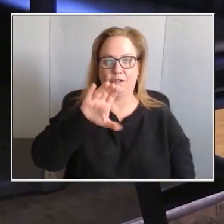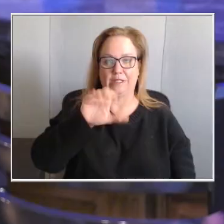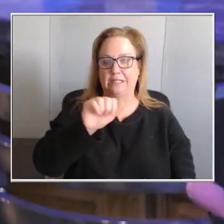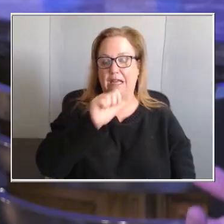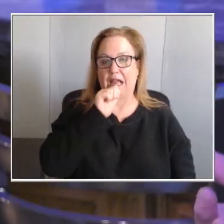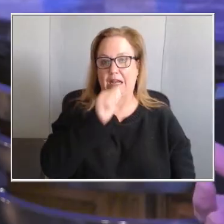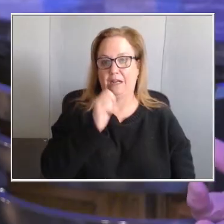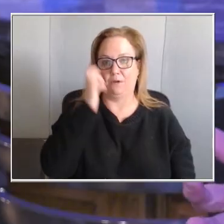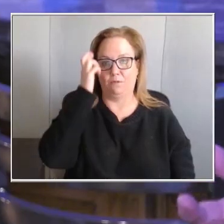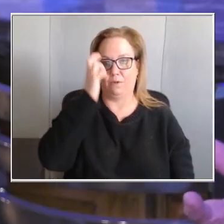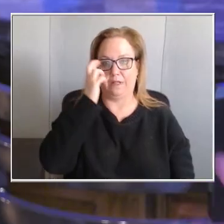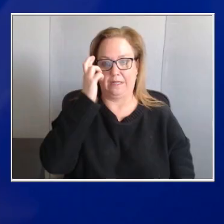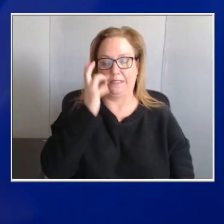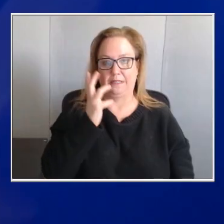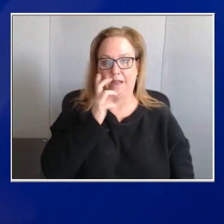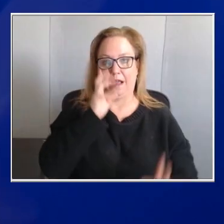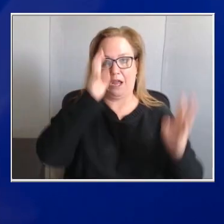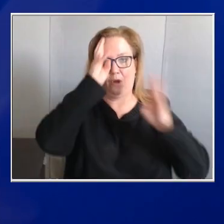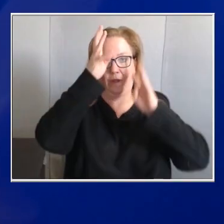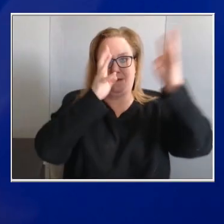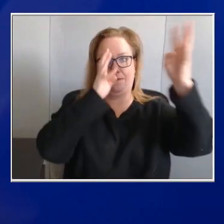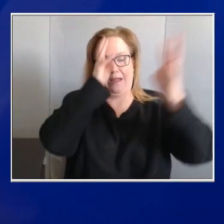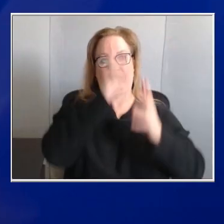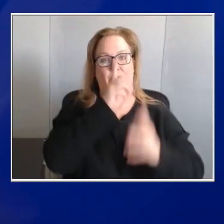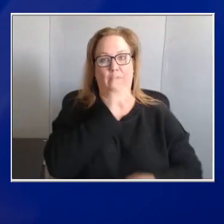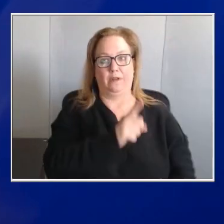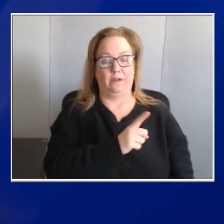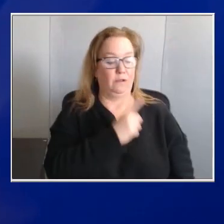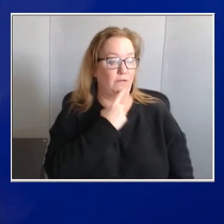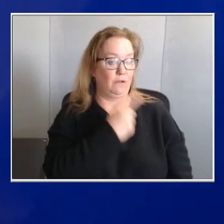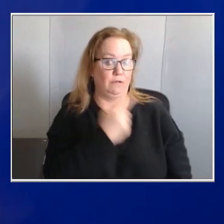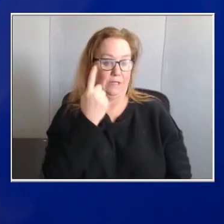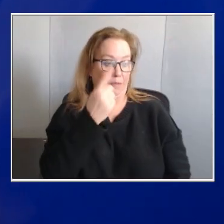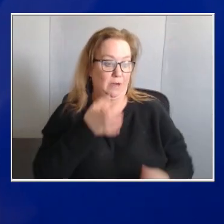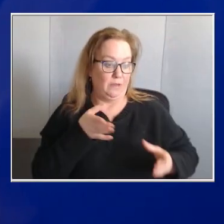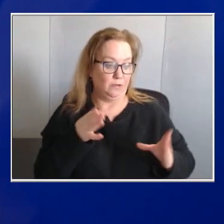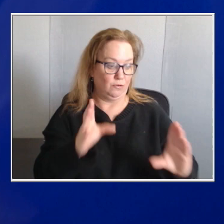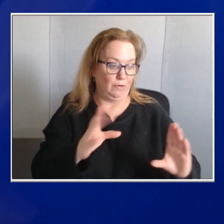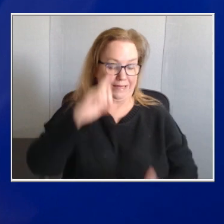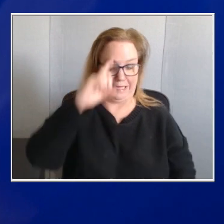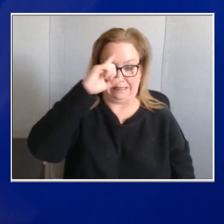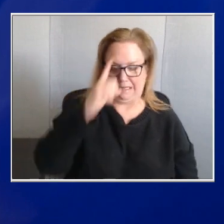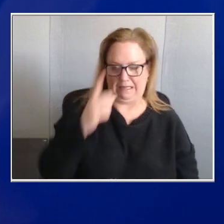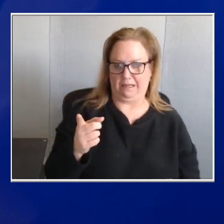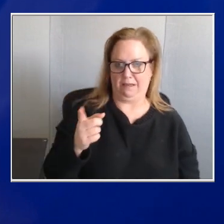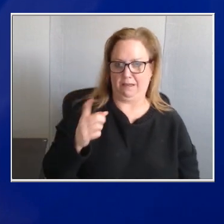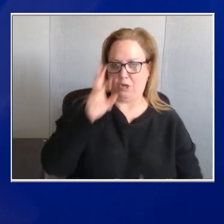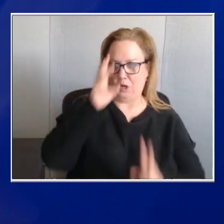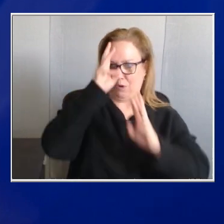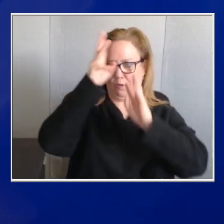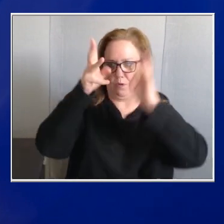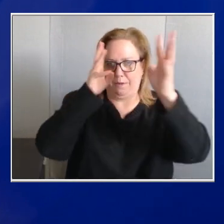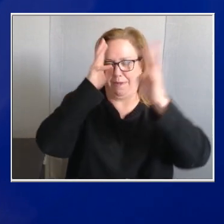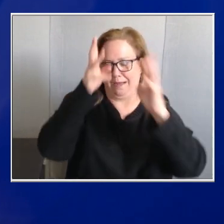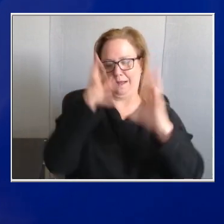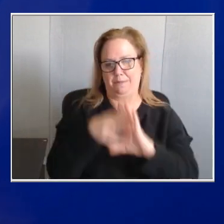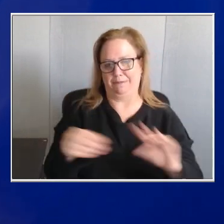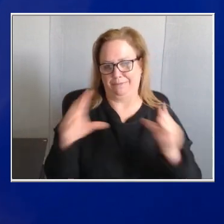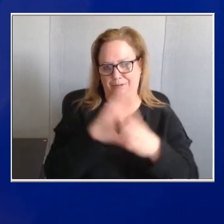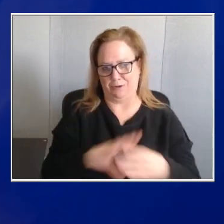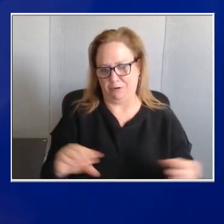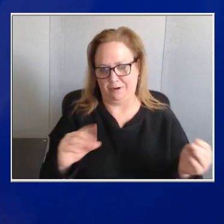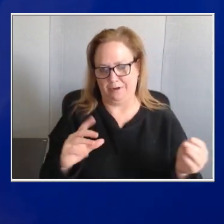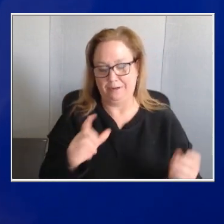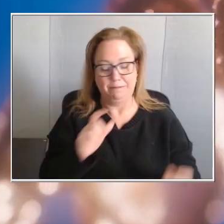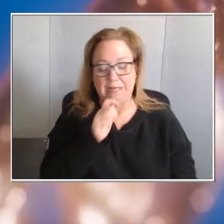realize just how innovative it was. If you told somebody just in the street, they would think that you were making up a tall story. But it's not a tall